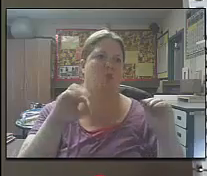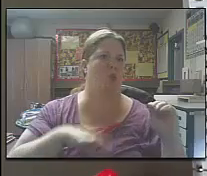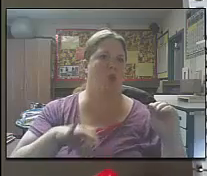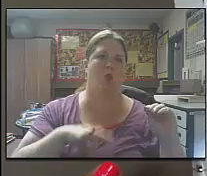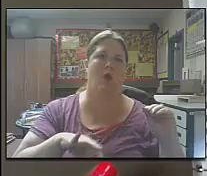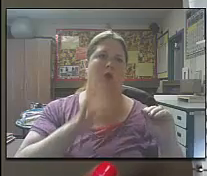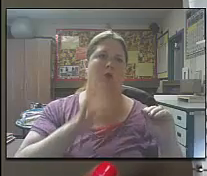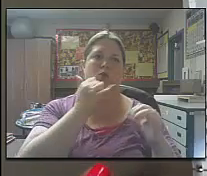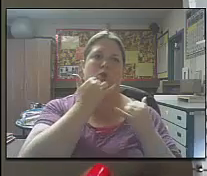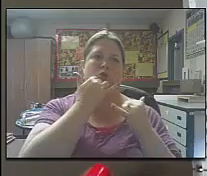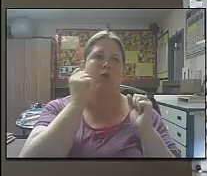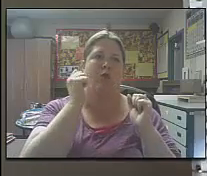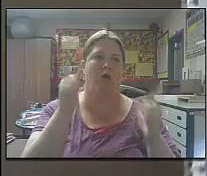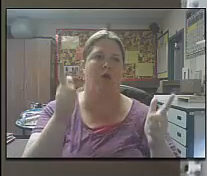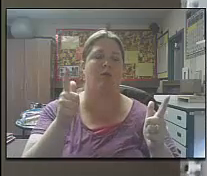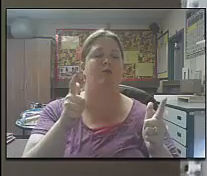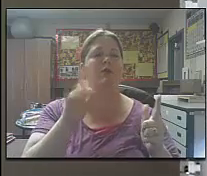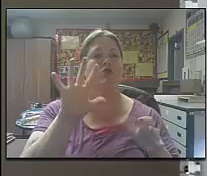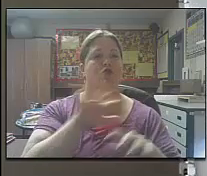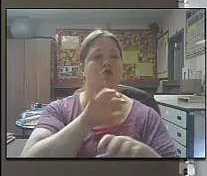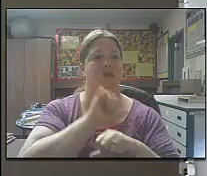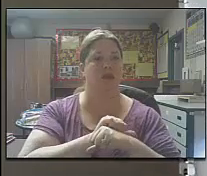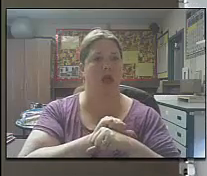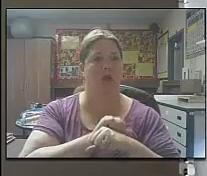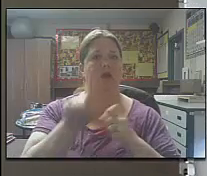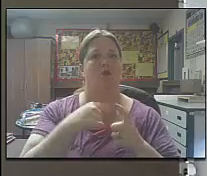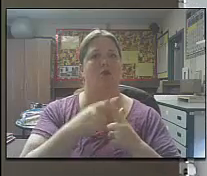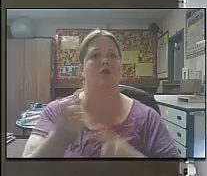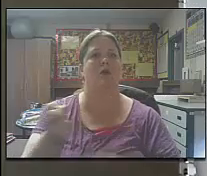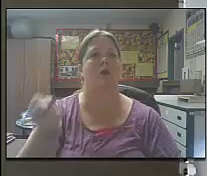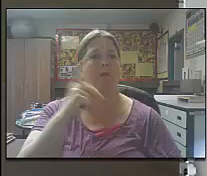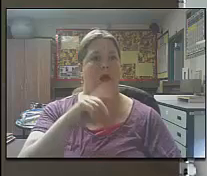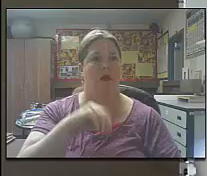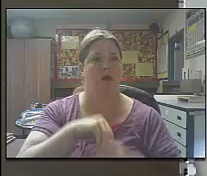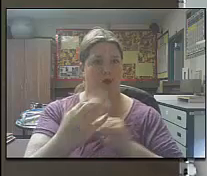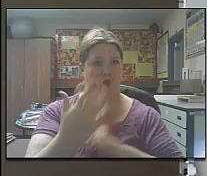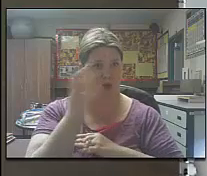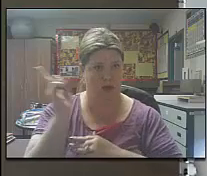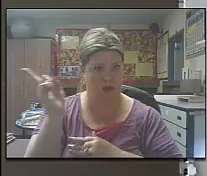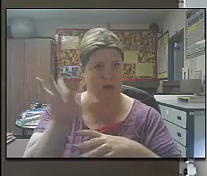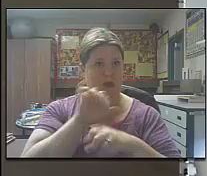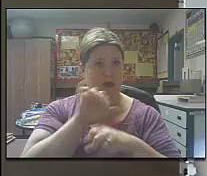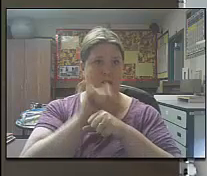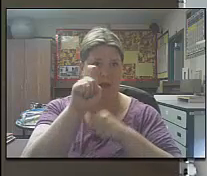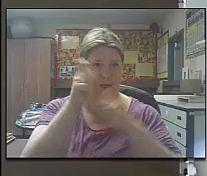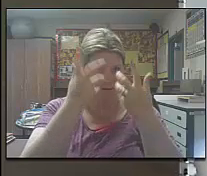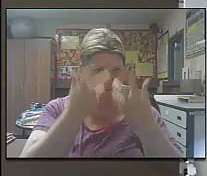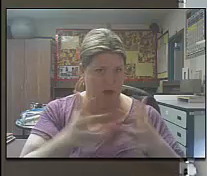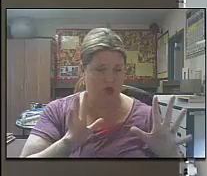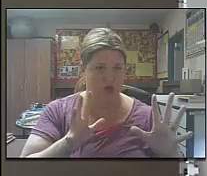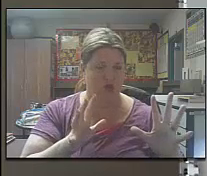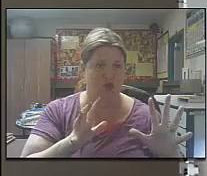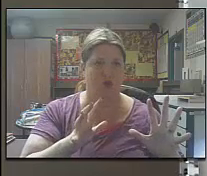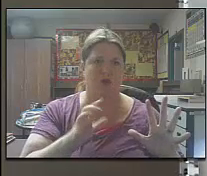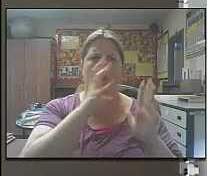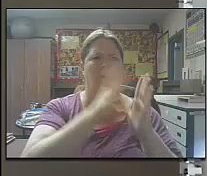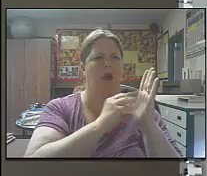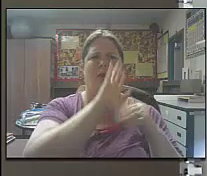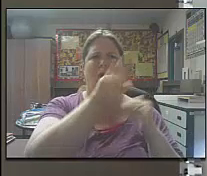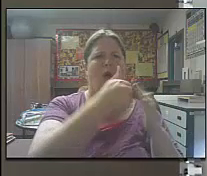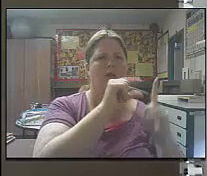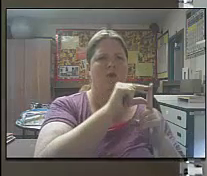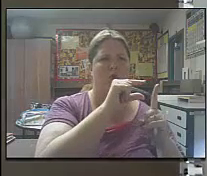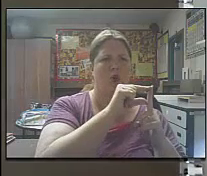Okay. Here again is the assignment that you need to have done when you come to class in the morning. Again, do not copy. Just number